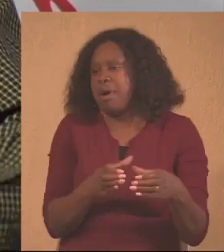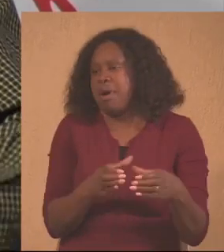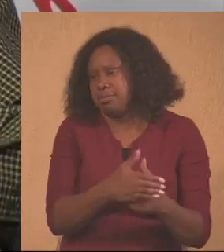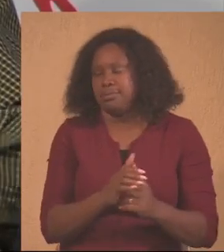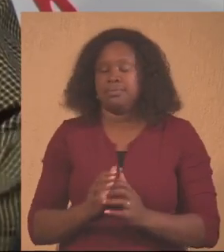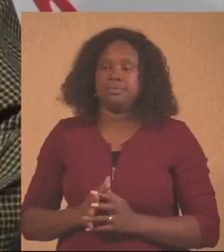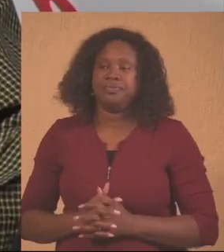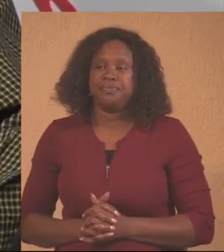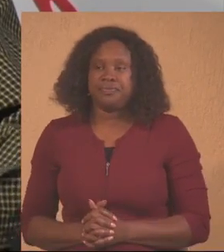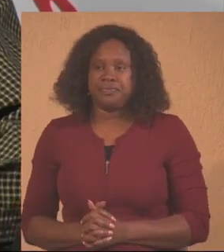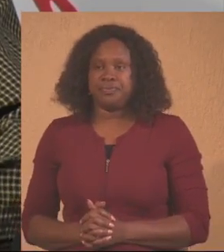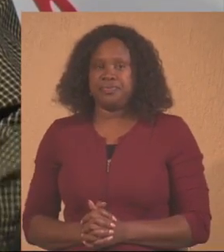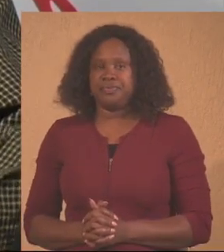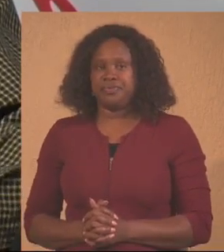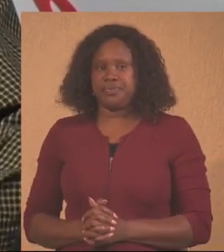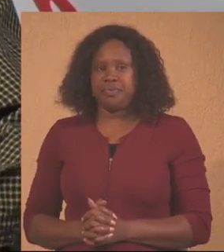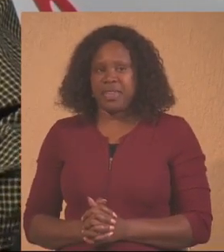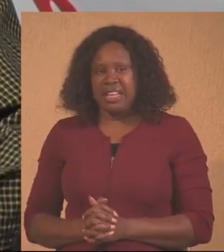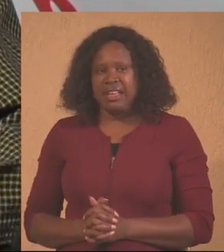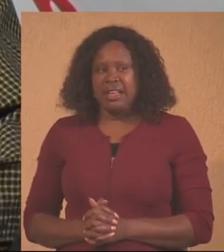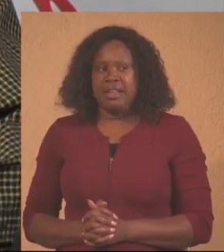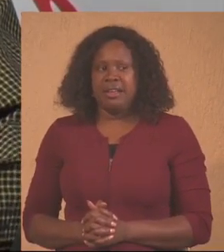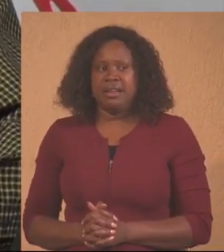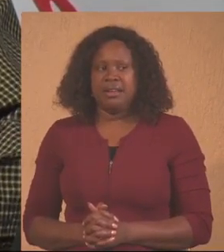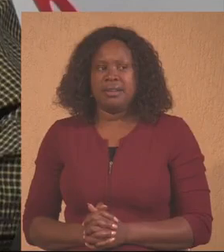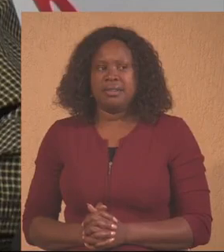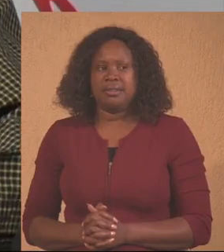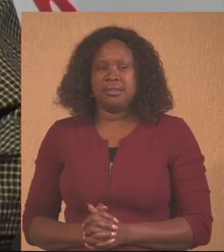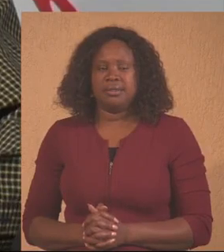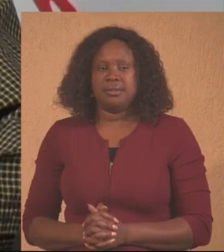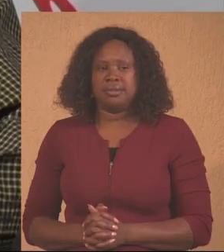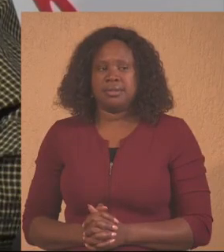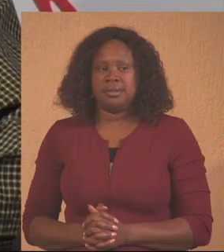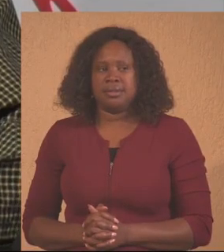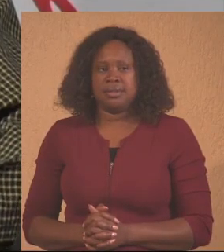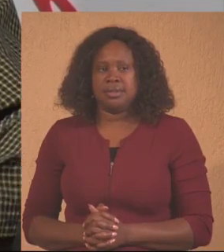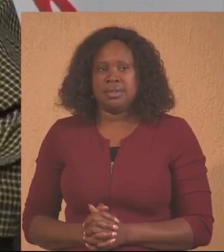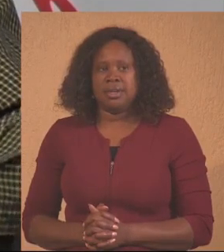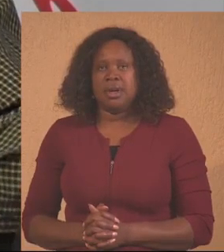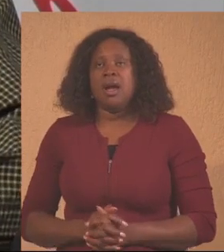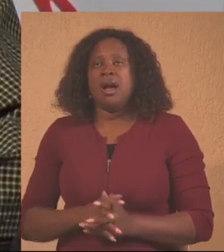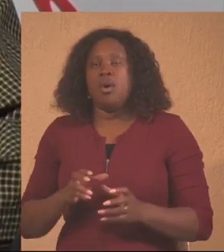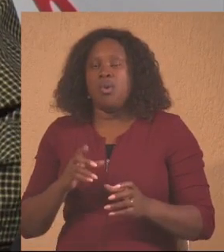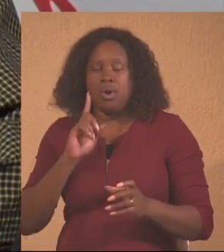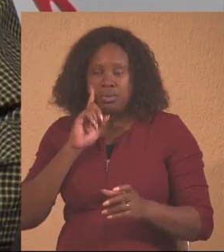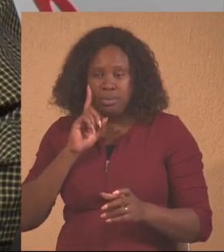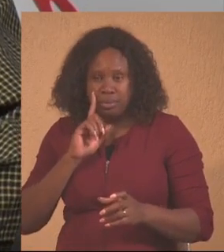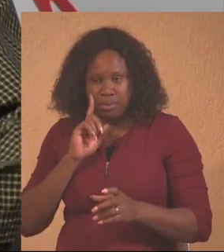mentioned, the possibility that you can develop symptoms. Within 14